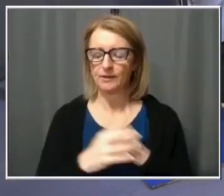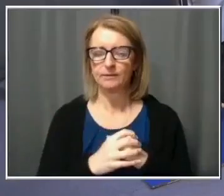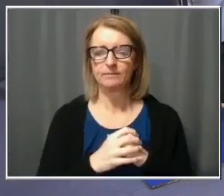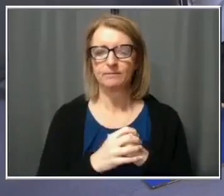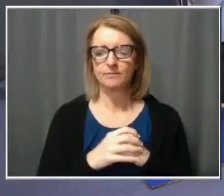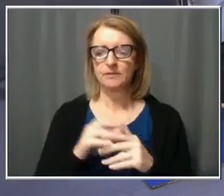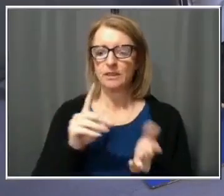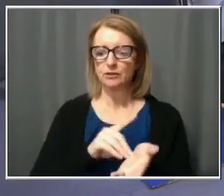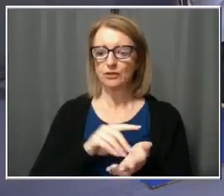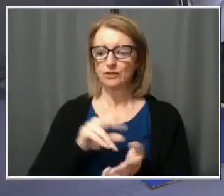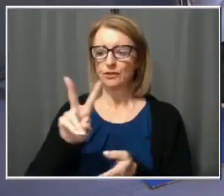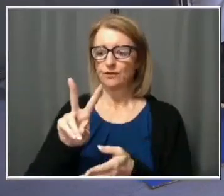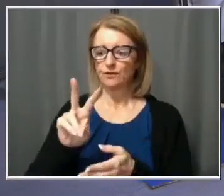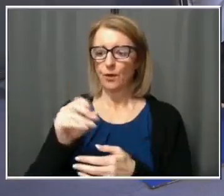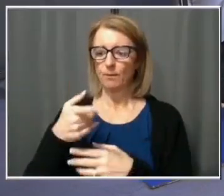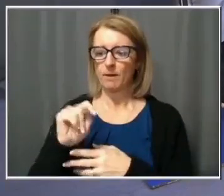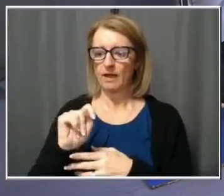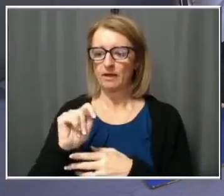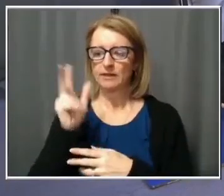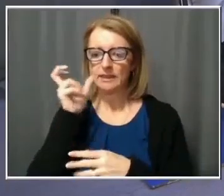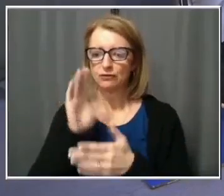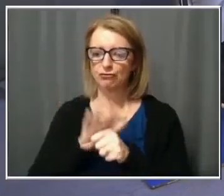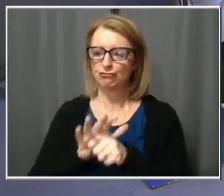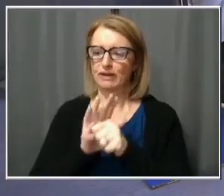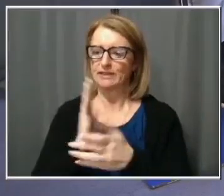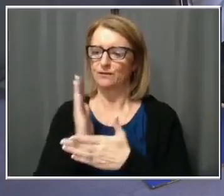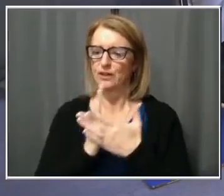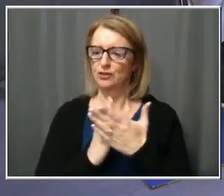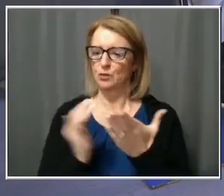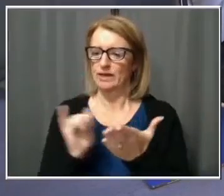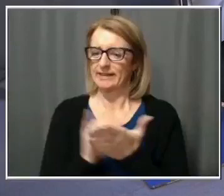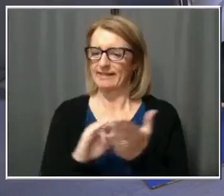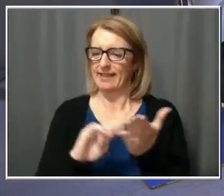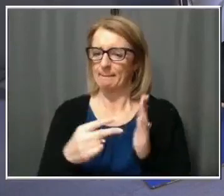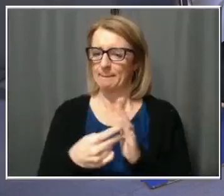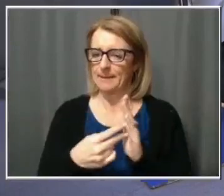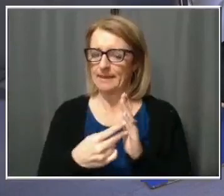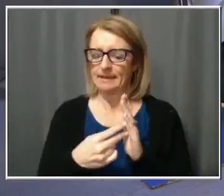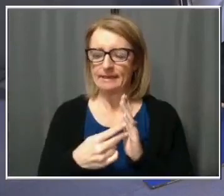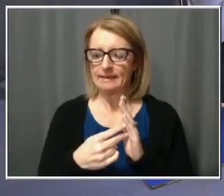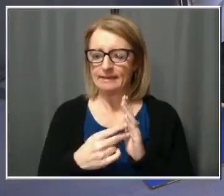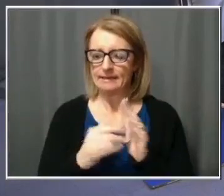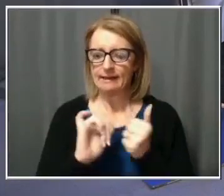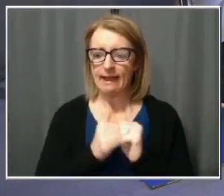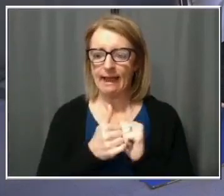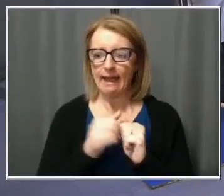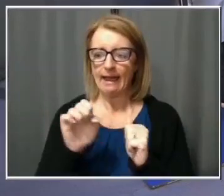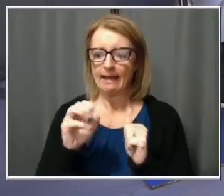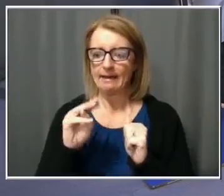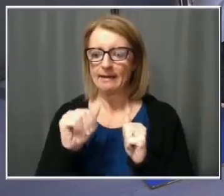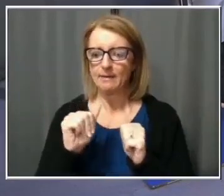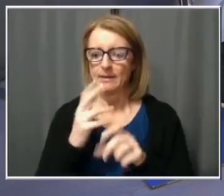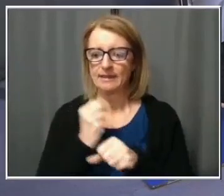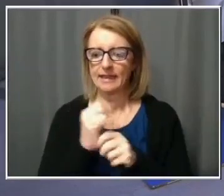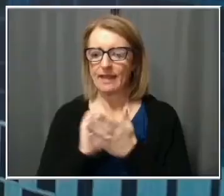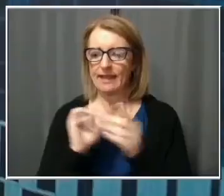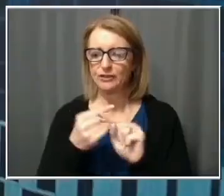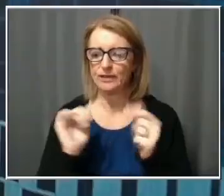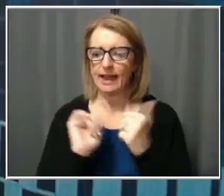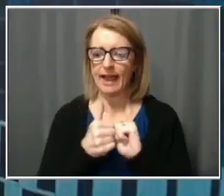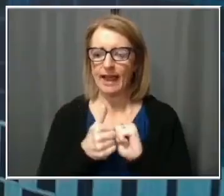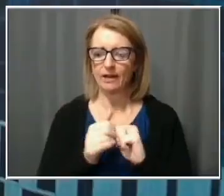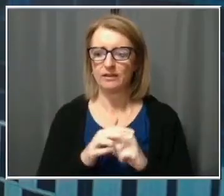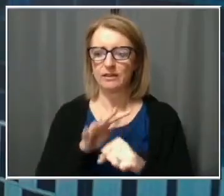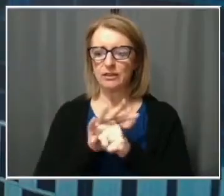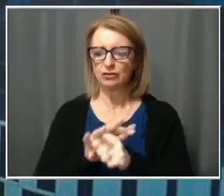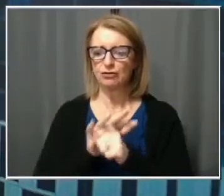hear stress fracture. What is that, and how might Emma have received that injury? Yeah, so a stress injury